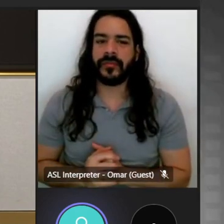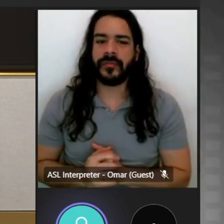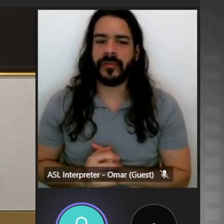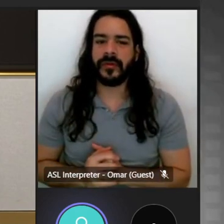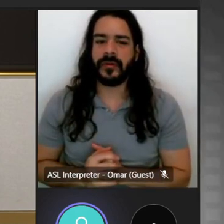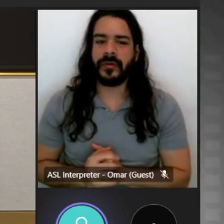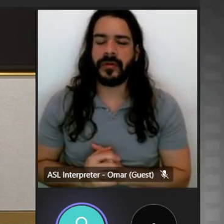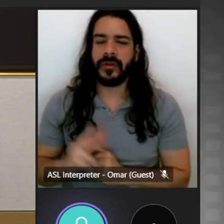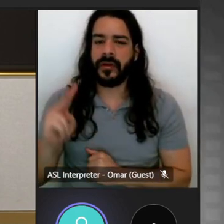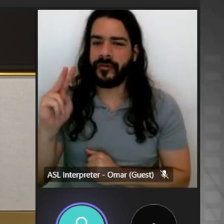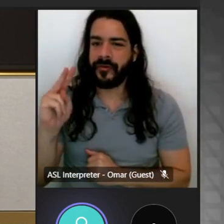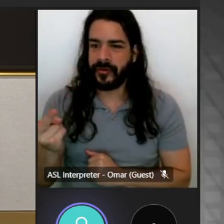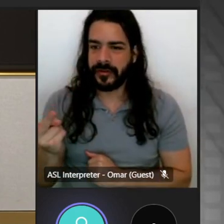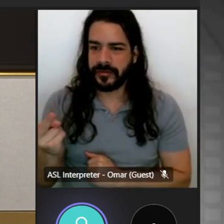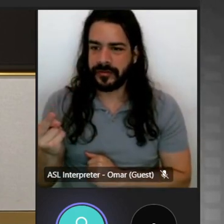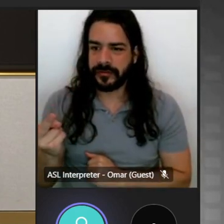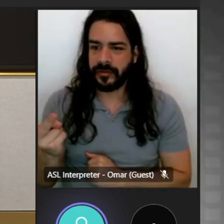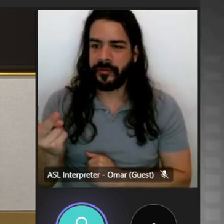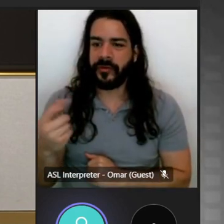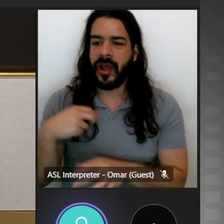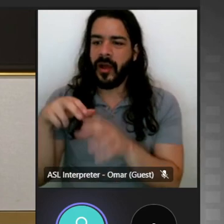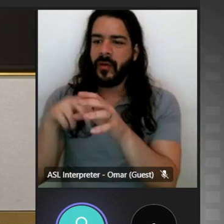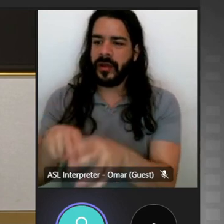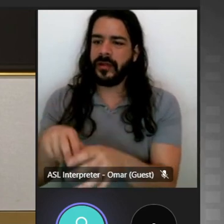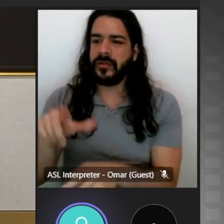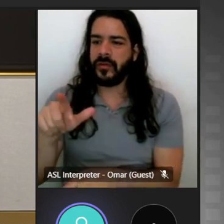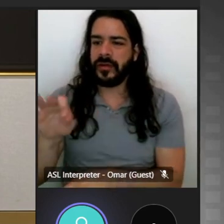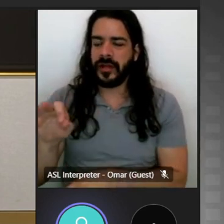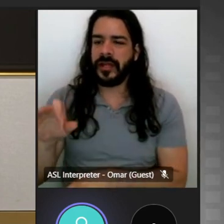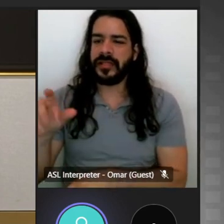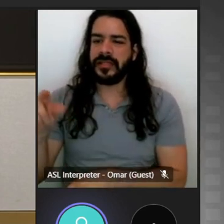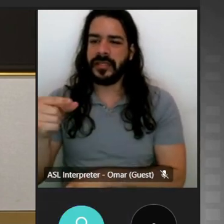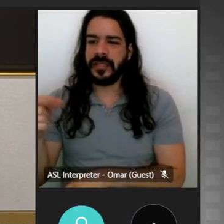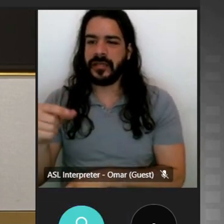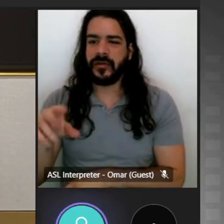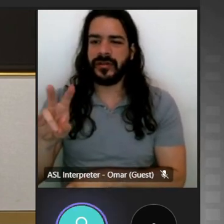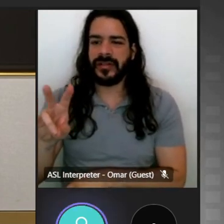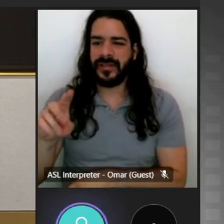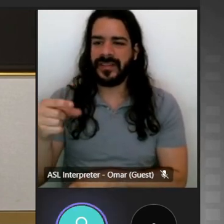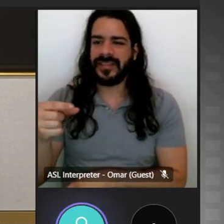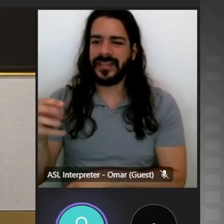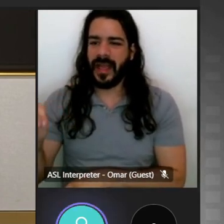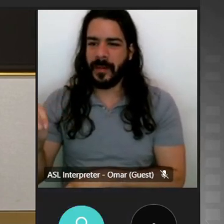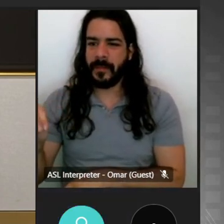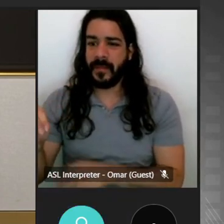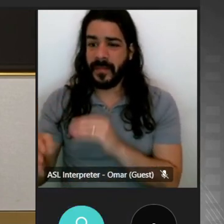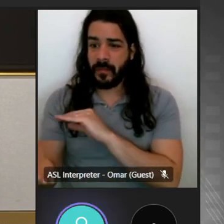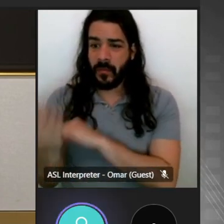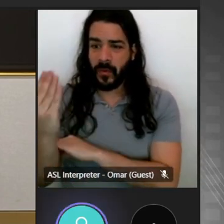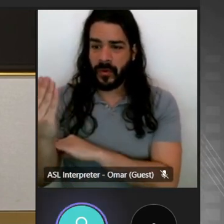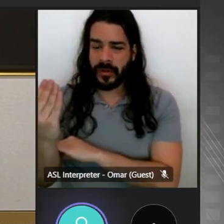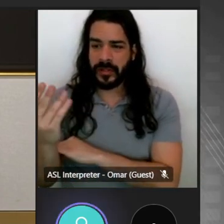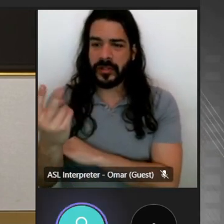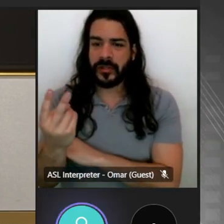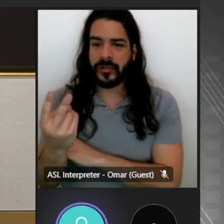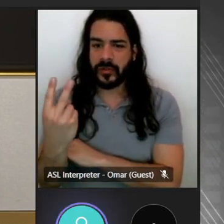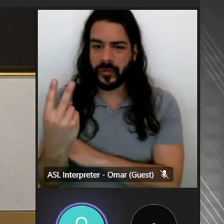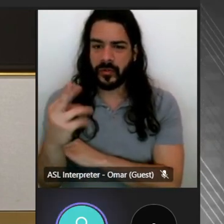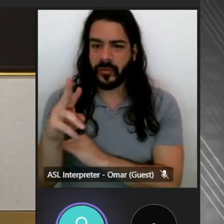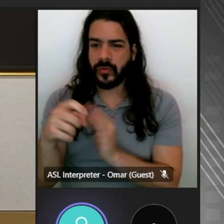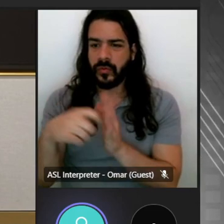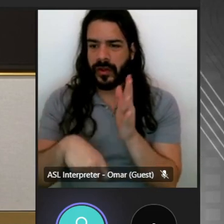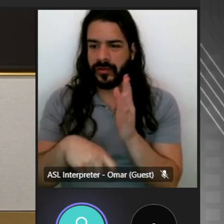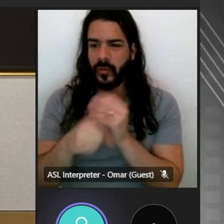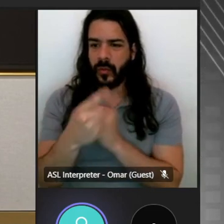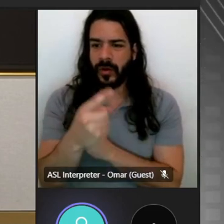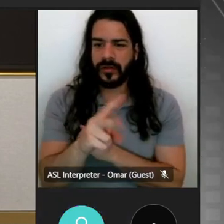Secondly, as far as the buses, I ride 29G or 17M in the mornings, and there's